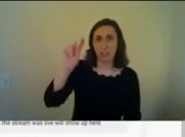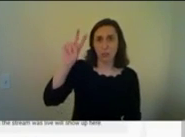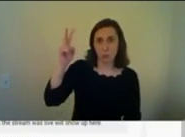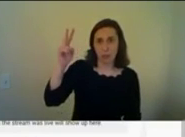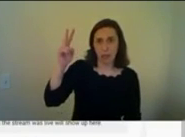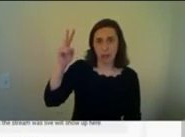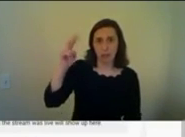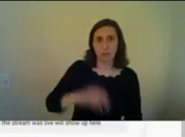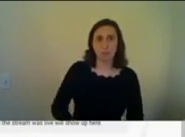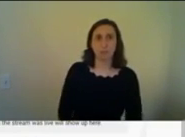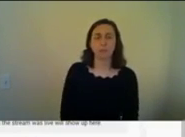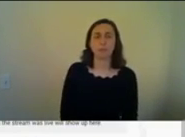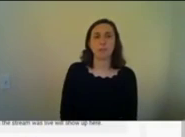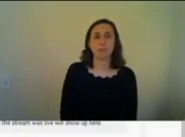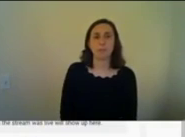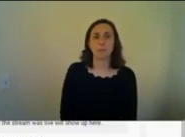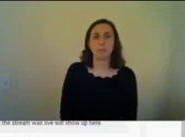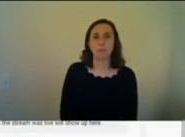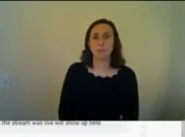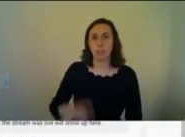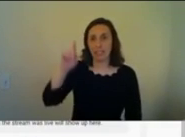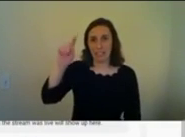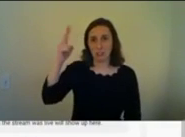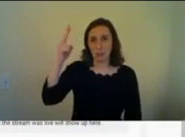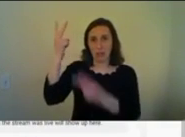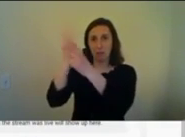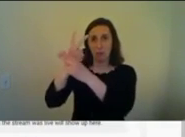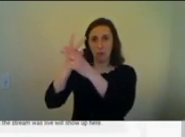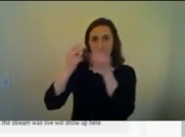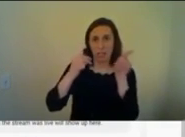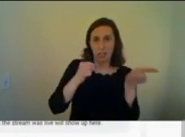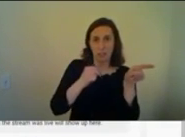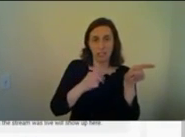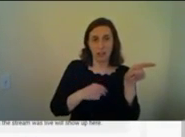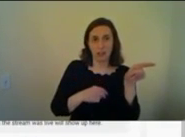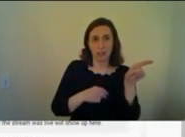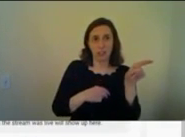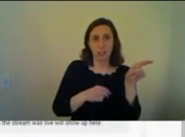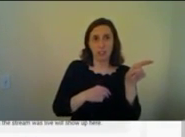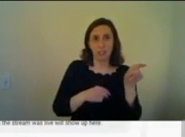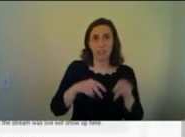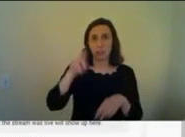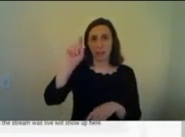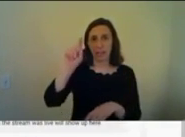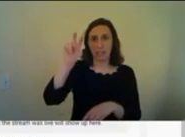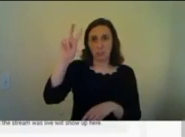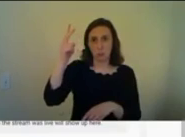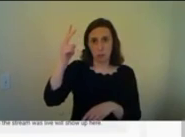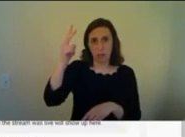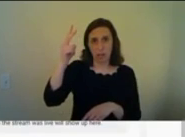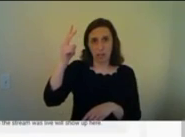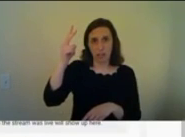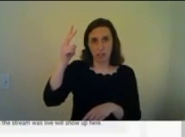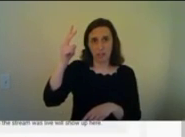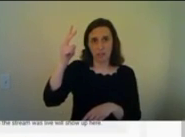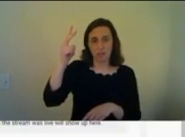I'm going to multiply that into here. So x squared goes into,